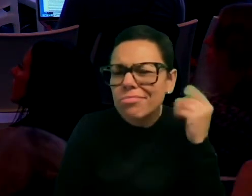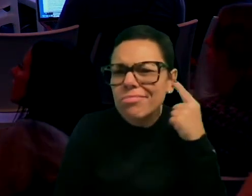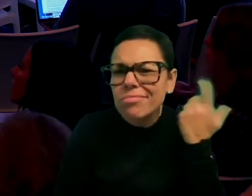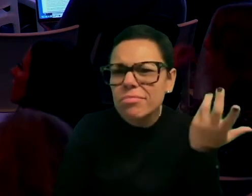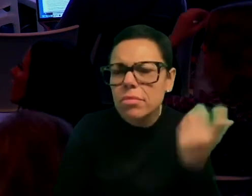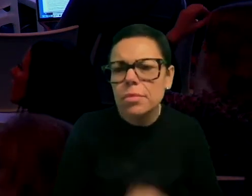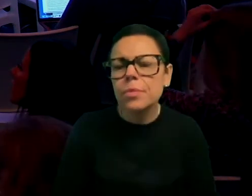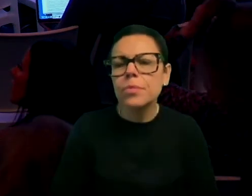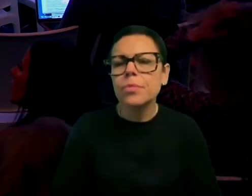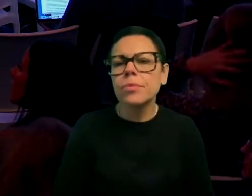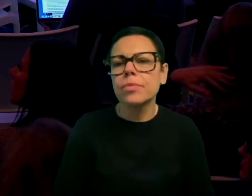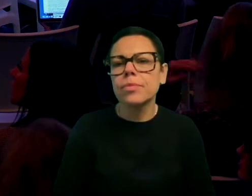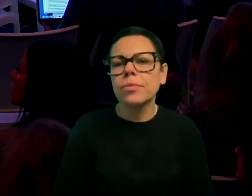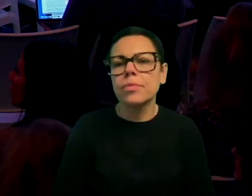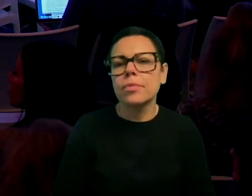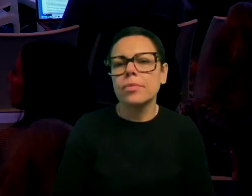That's a very expensive thing, yeah.